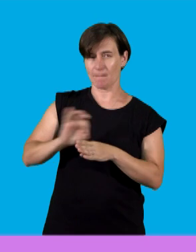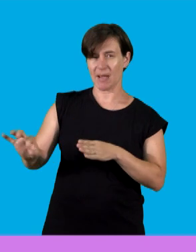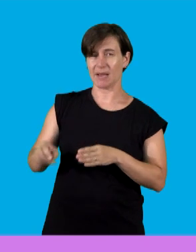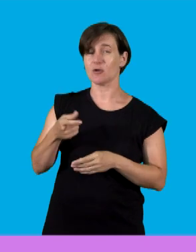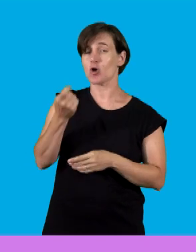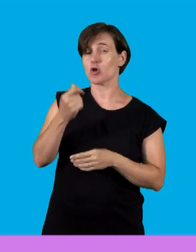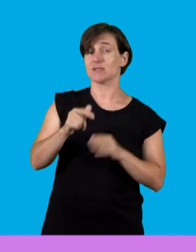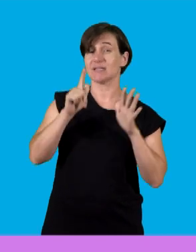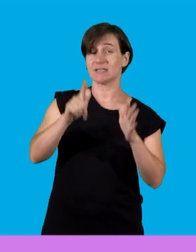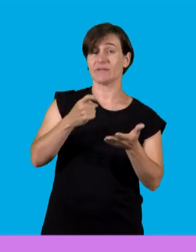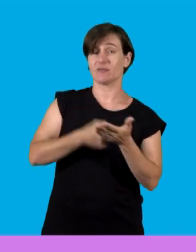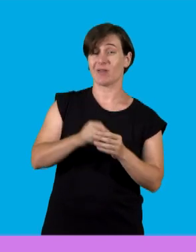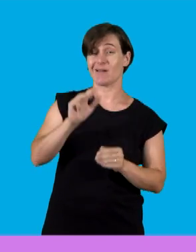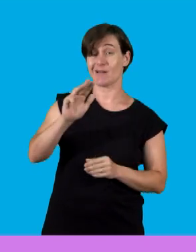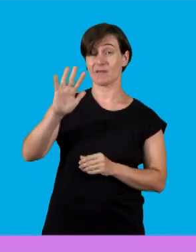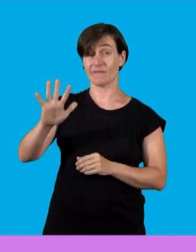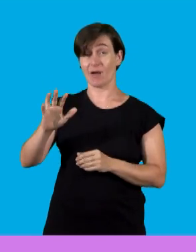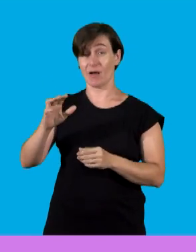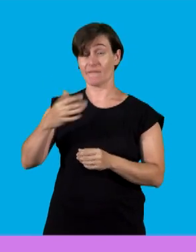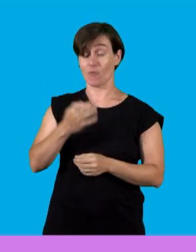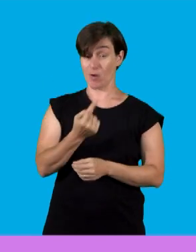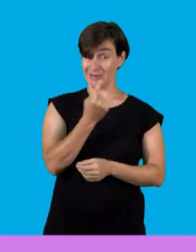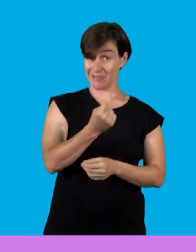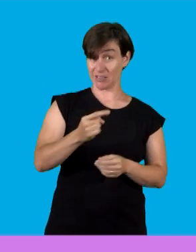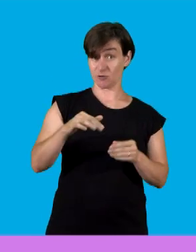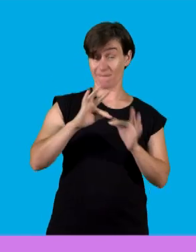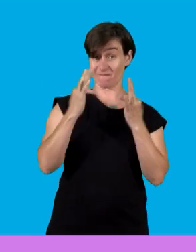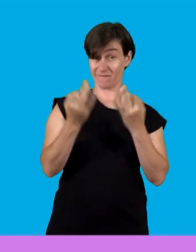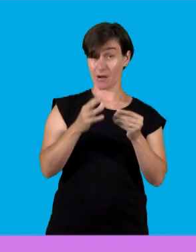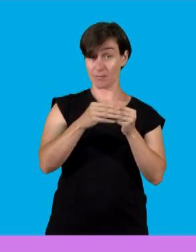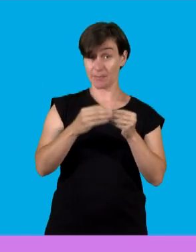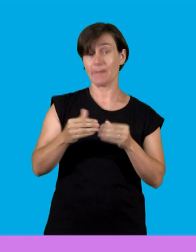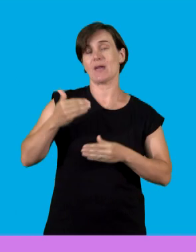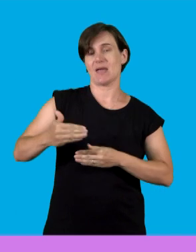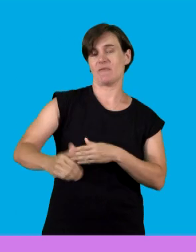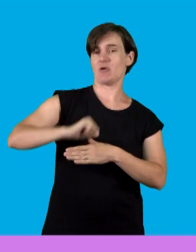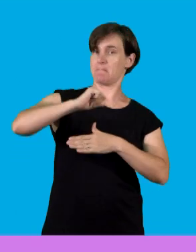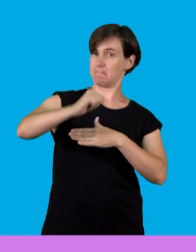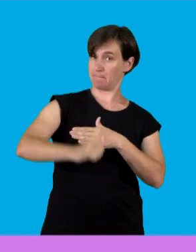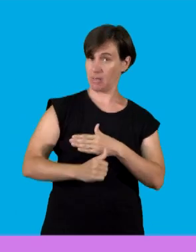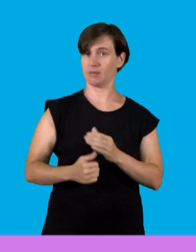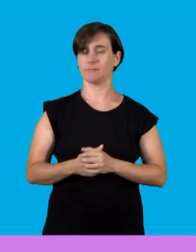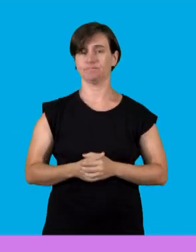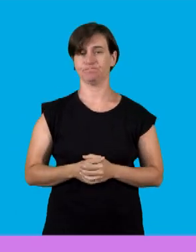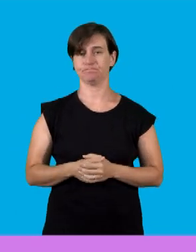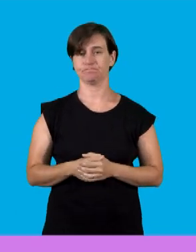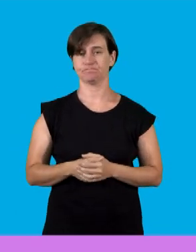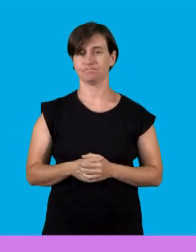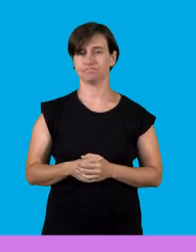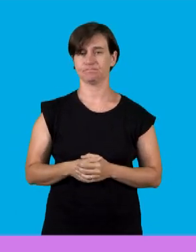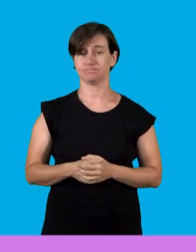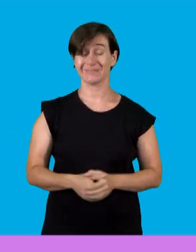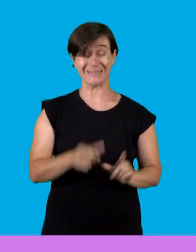and 95 cents per family member each month. Right, so it's 17.95 per family member every